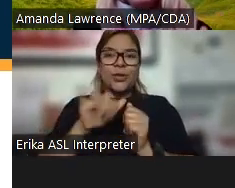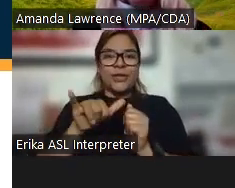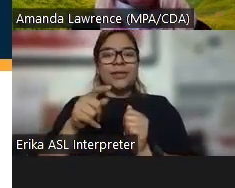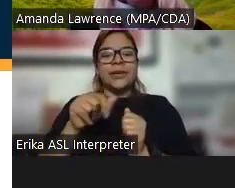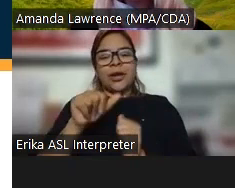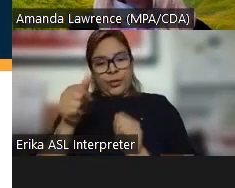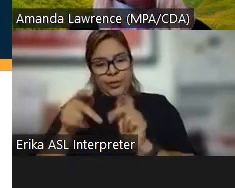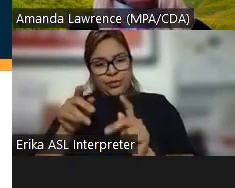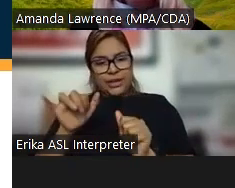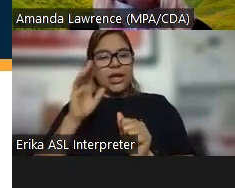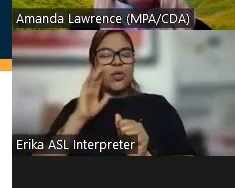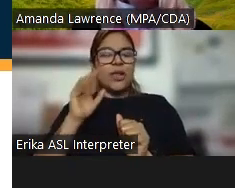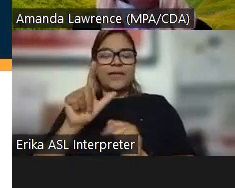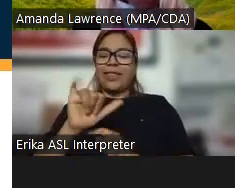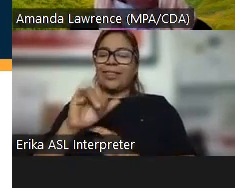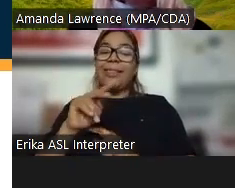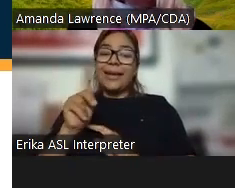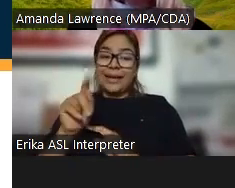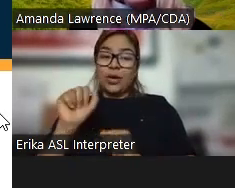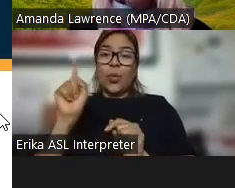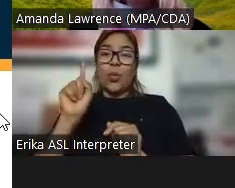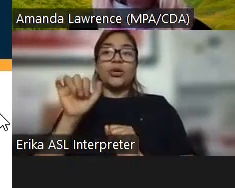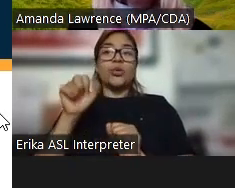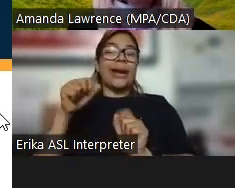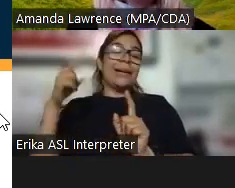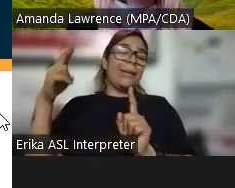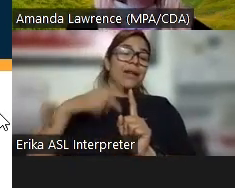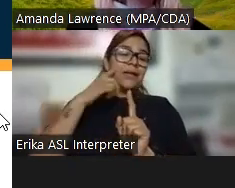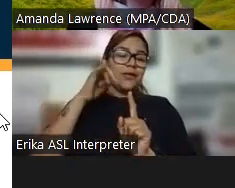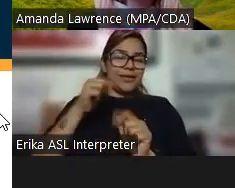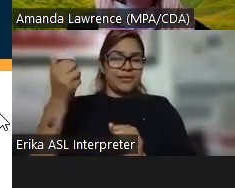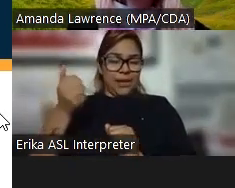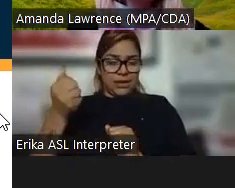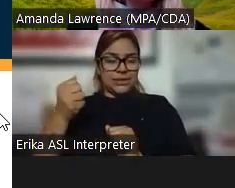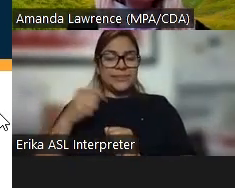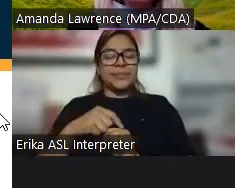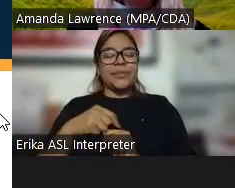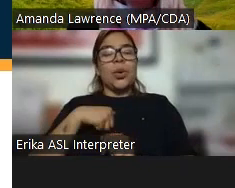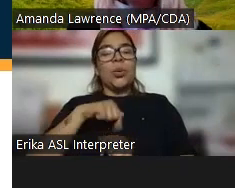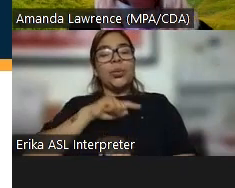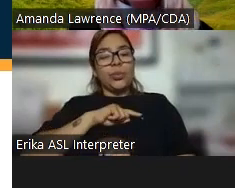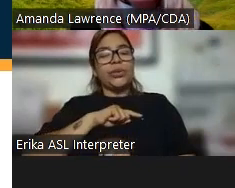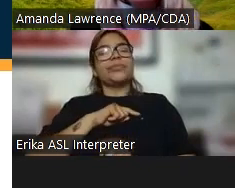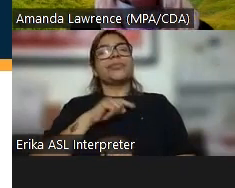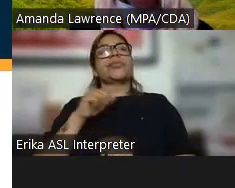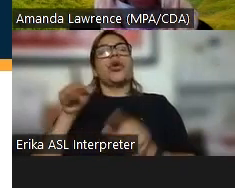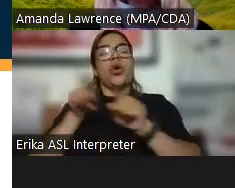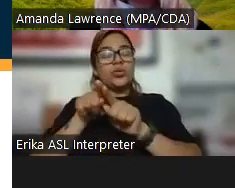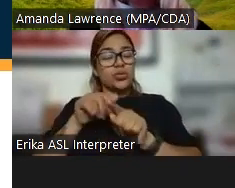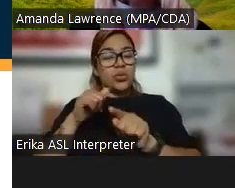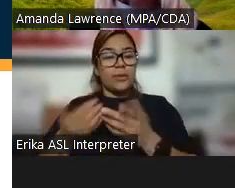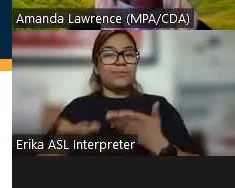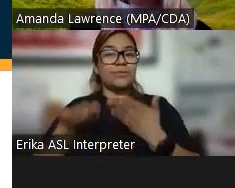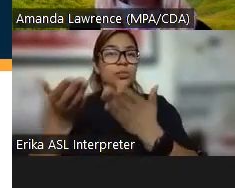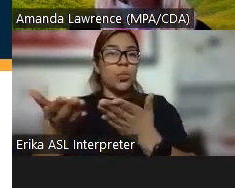that'll take you directly to the page, and it is also in the chat. We also are providing technical assistance to these communities.